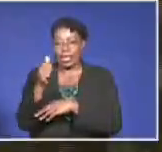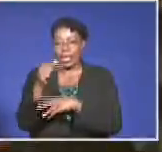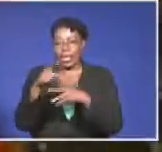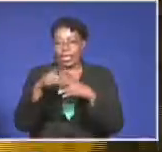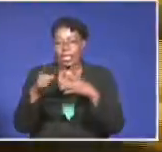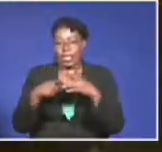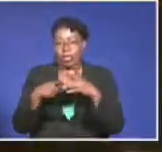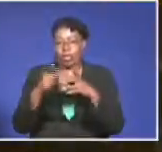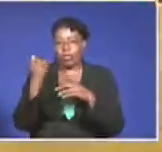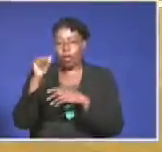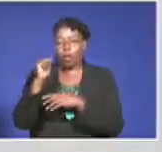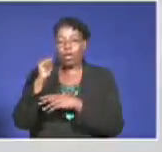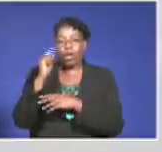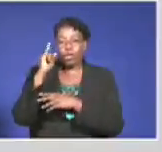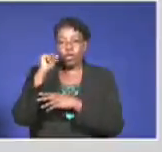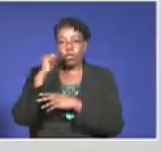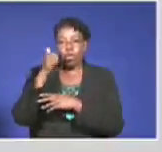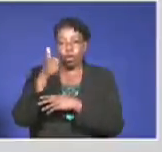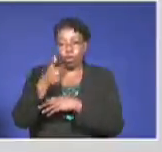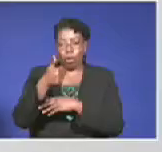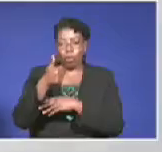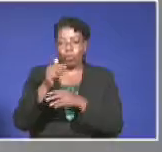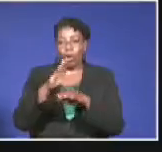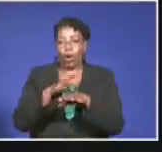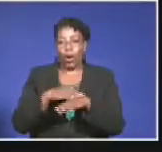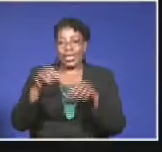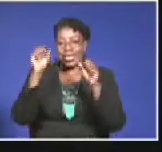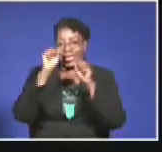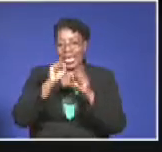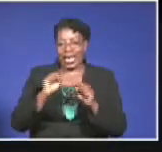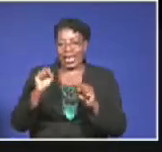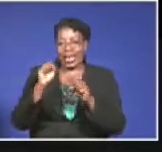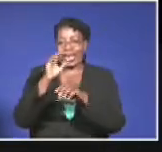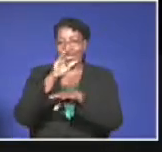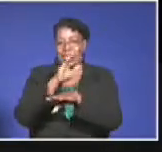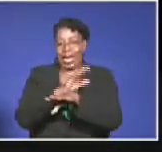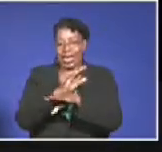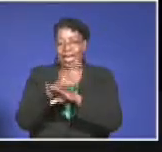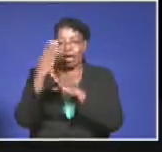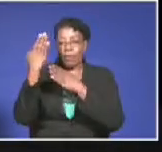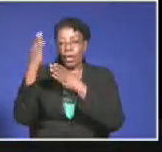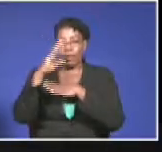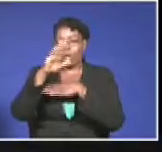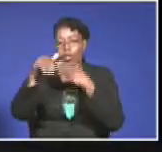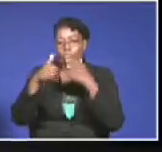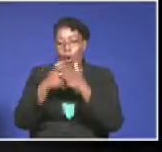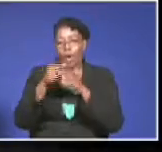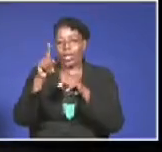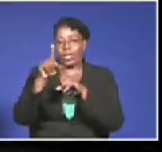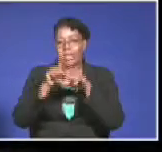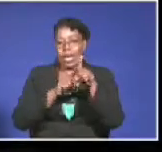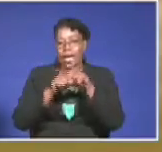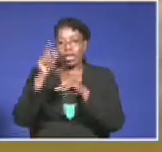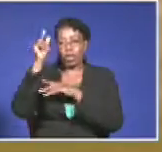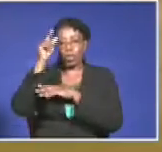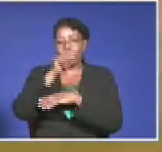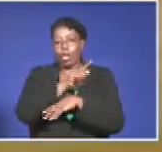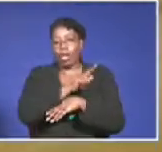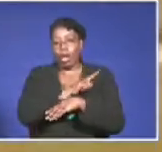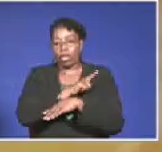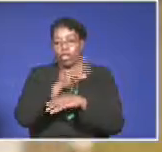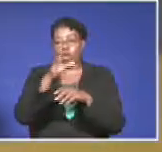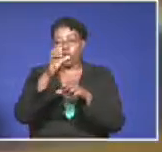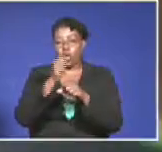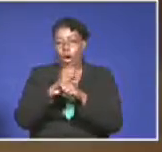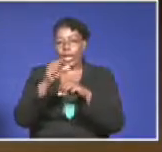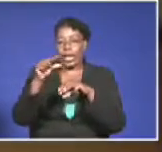set for tomorrow. On Saturday night in Minneapolis, Bahamian Osborne Goose Lockhart received his Legends ring